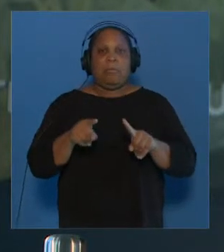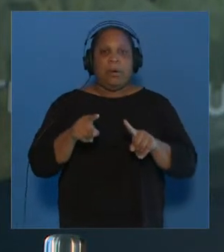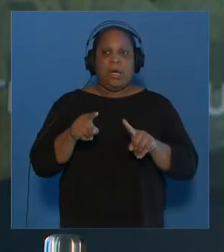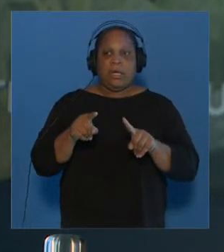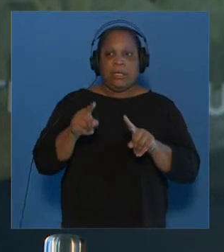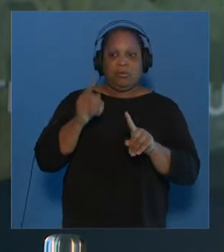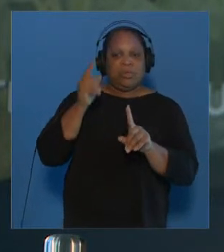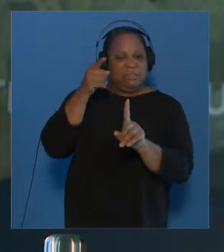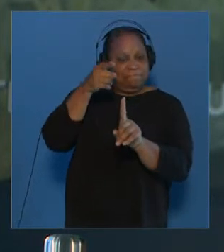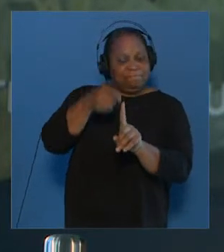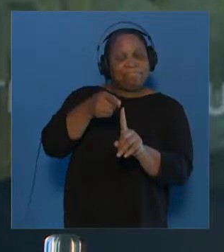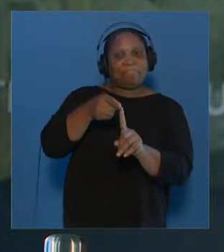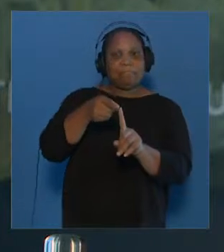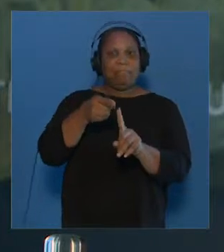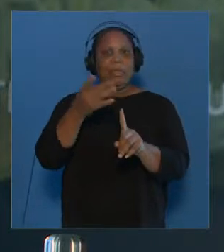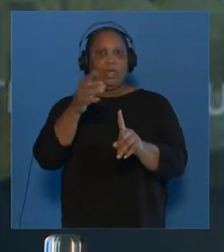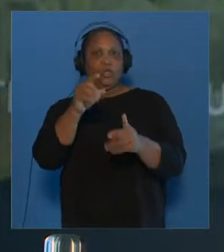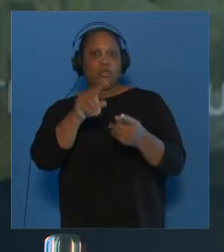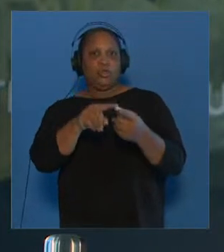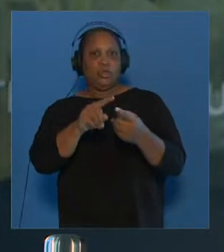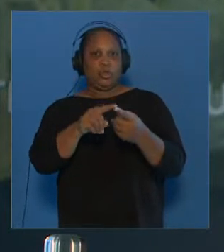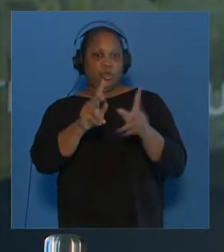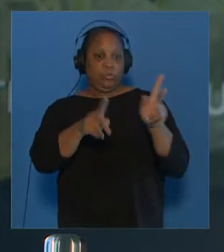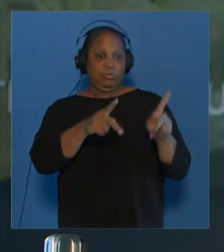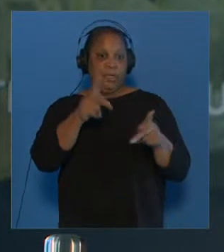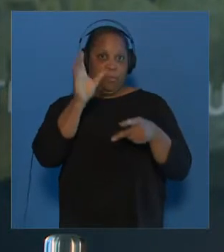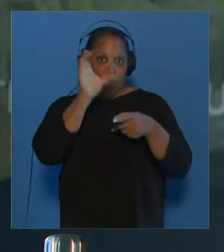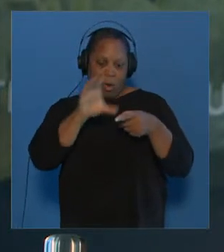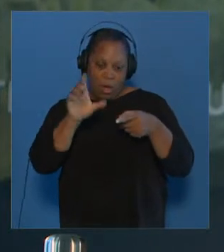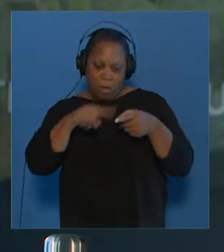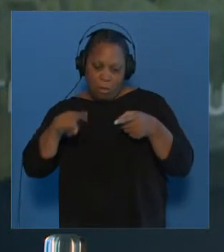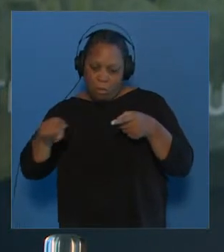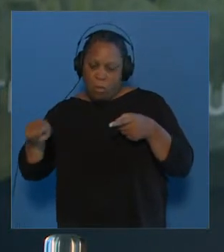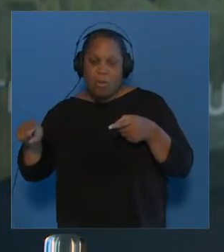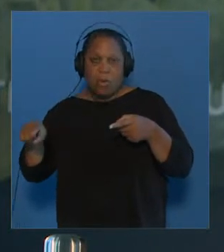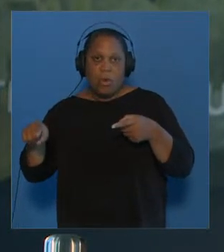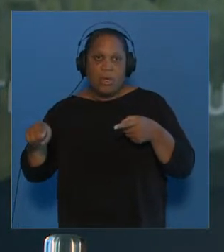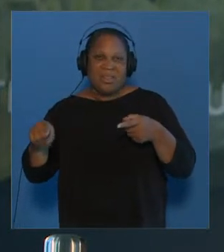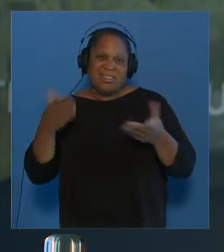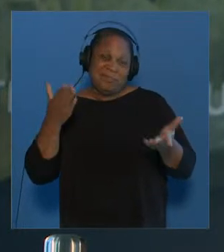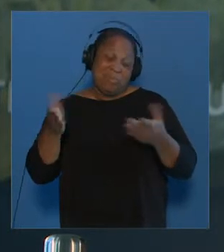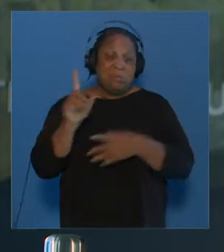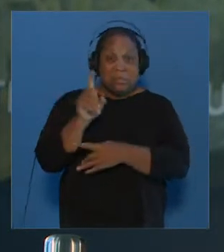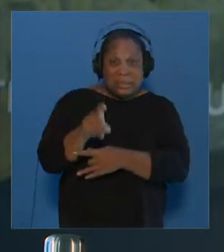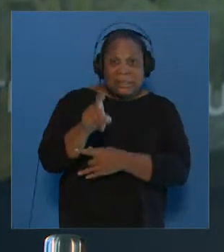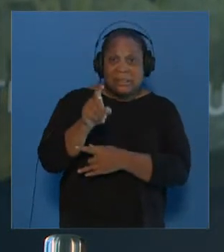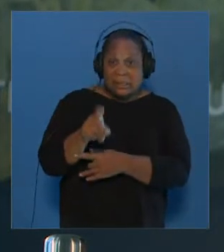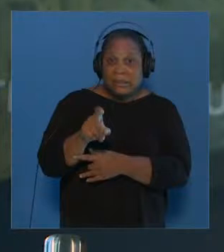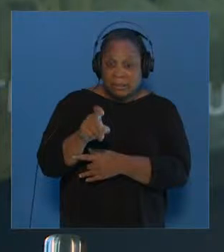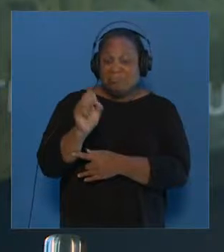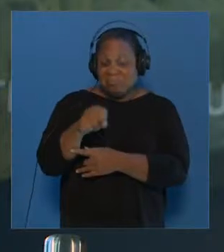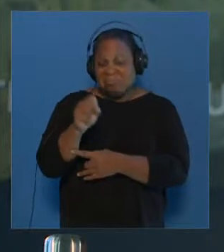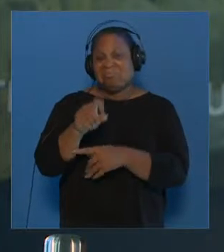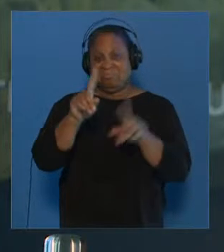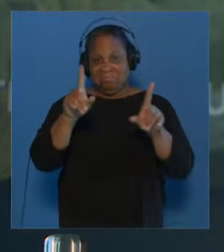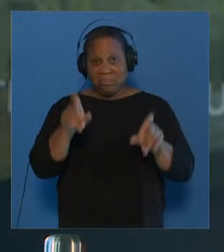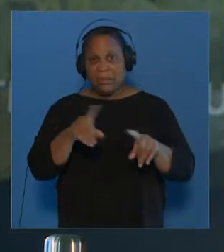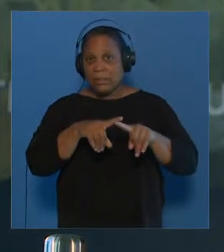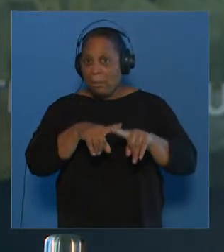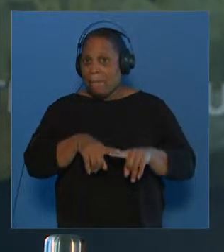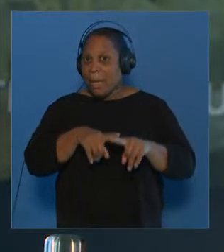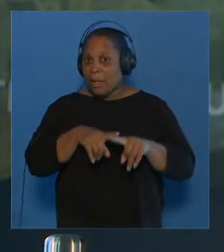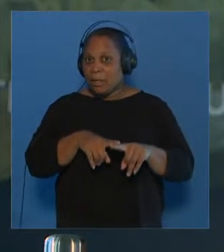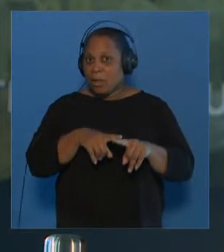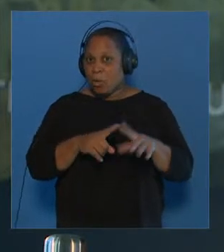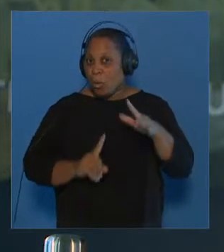to the steps that are taken for contact tracing. And depending on those circumstances, then there might be need for us to do testing, depending on what